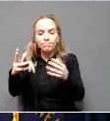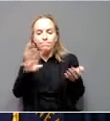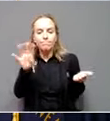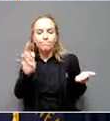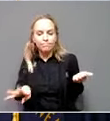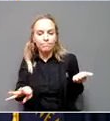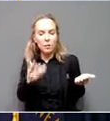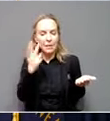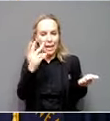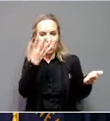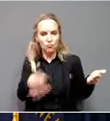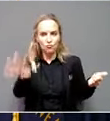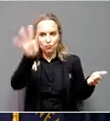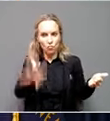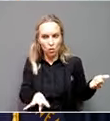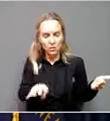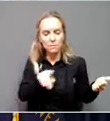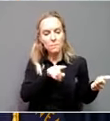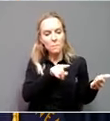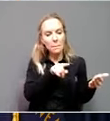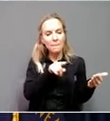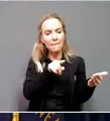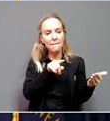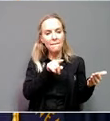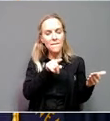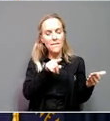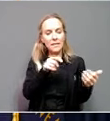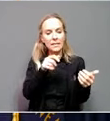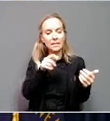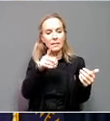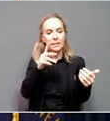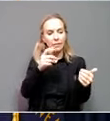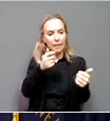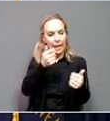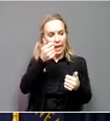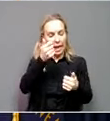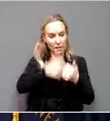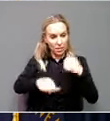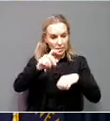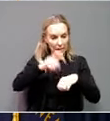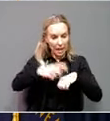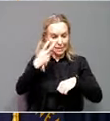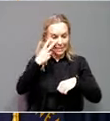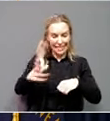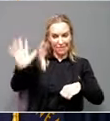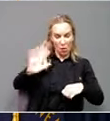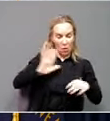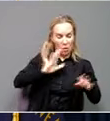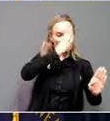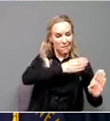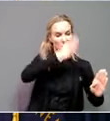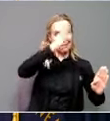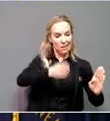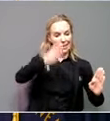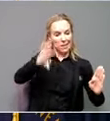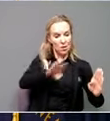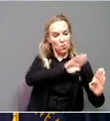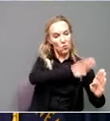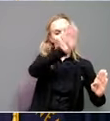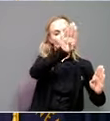charts, each surge has been different, primarily because of the tools we've had to fight it, as well as the